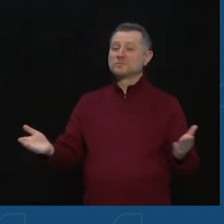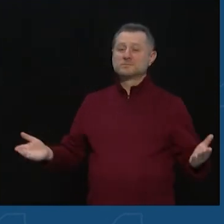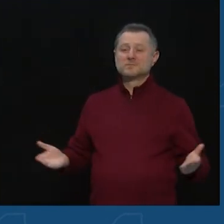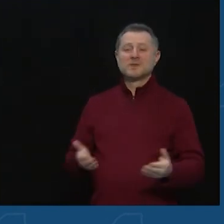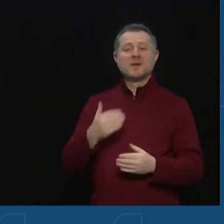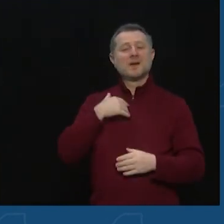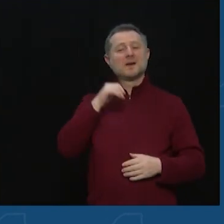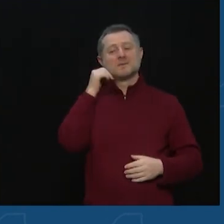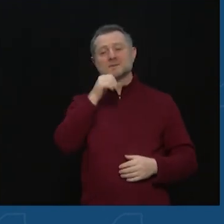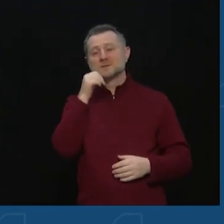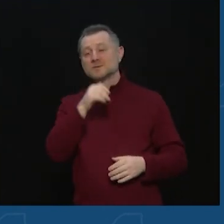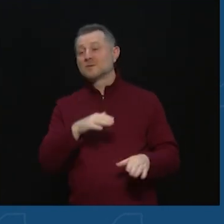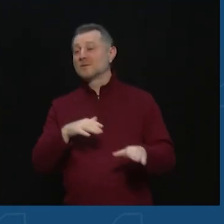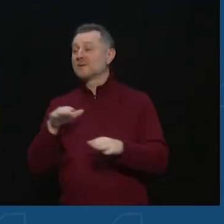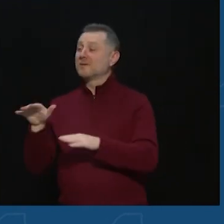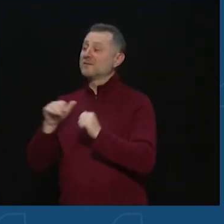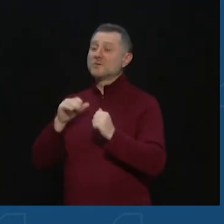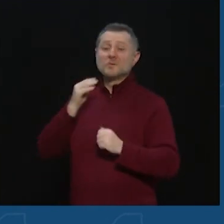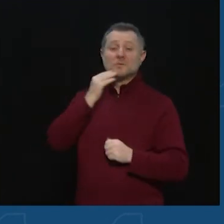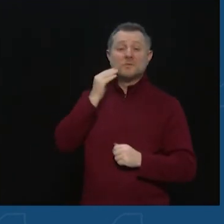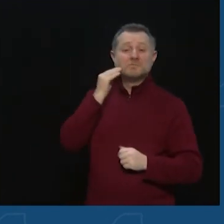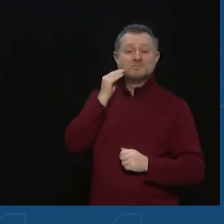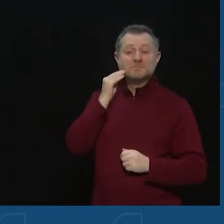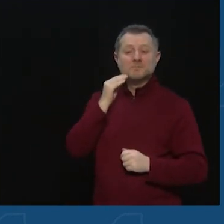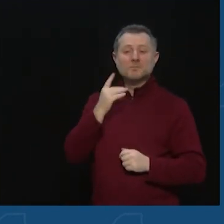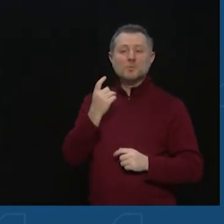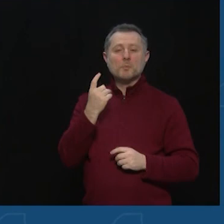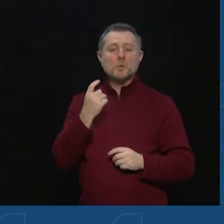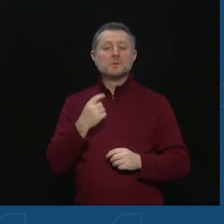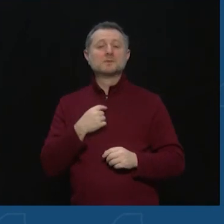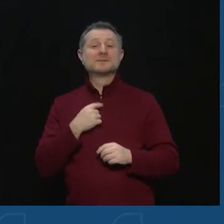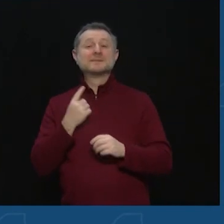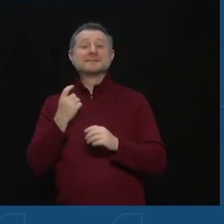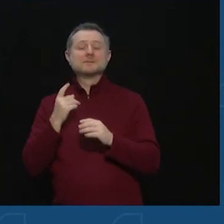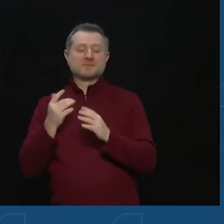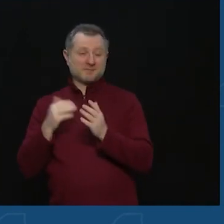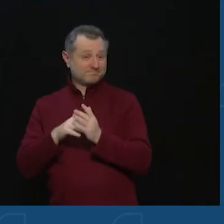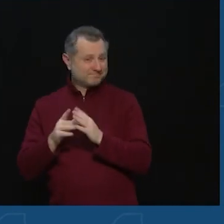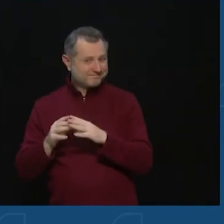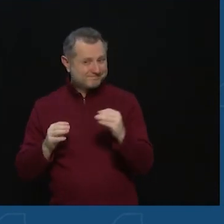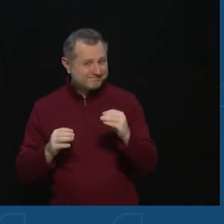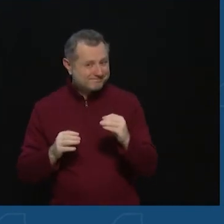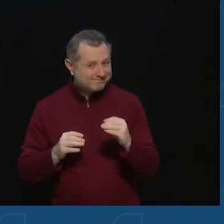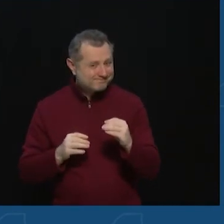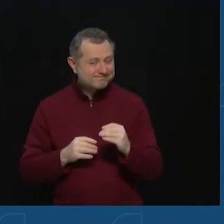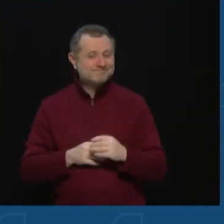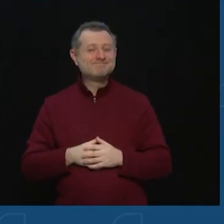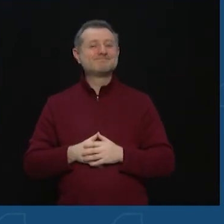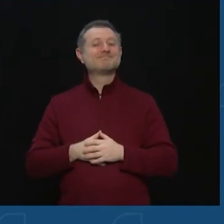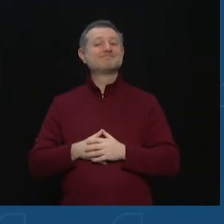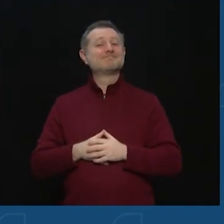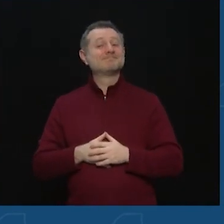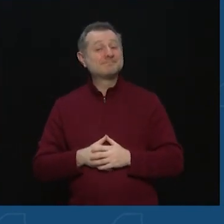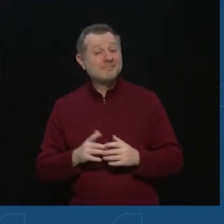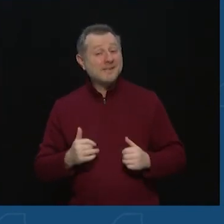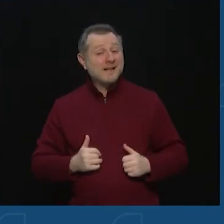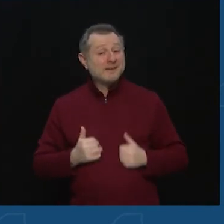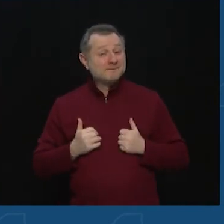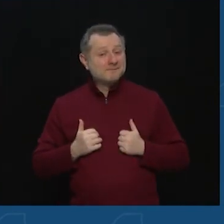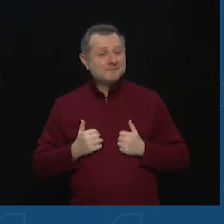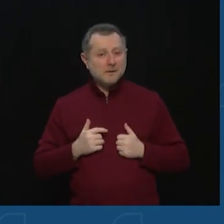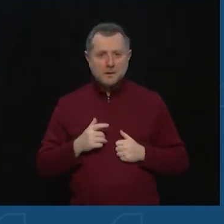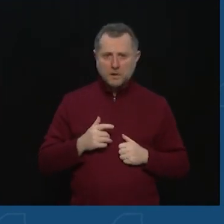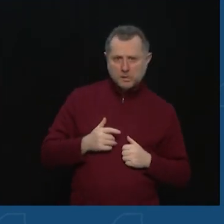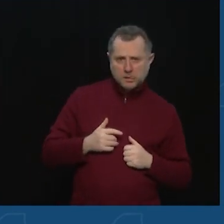home, give them that extra kiss. Because life is uncertain. You never know what the